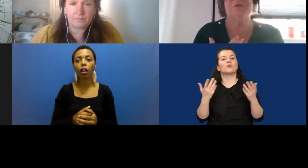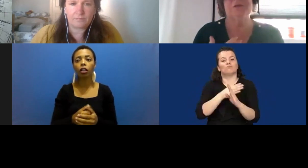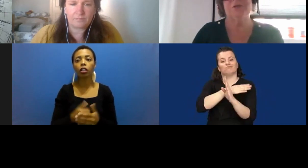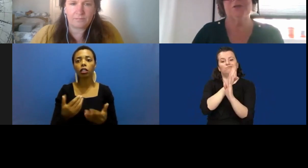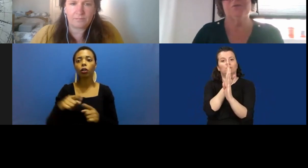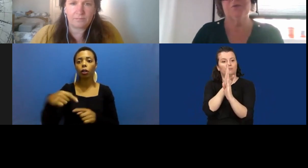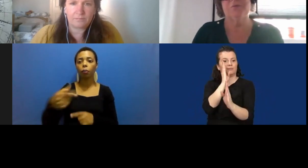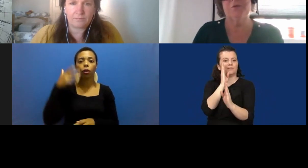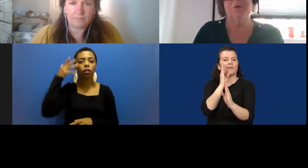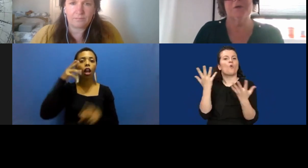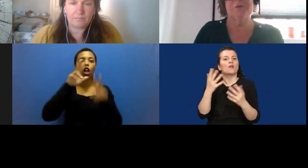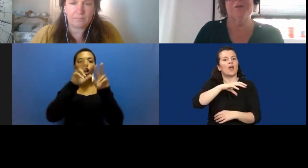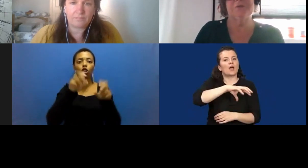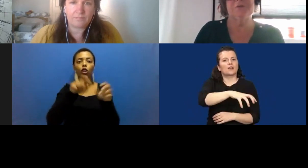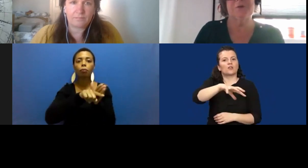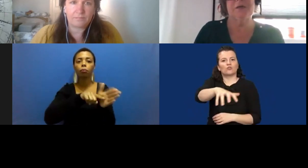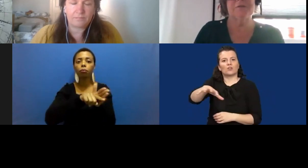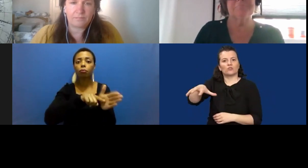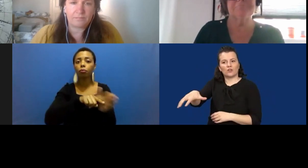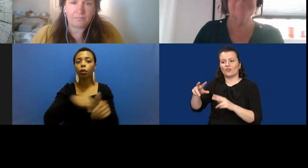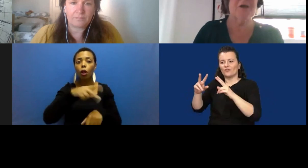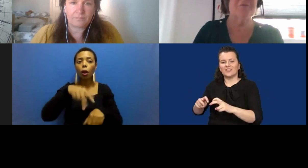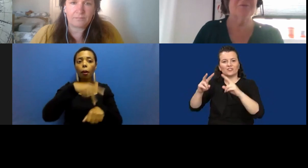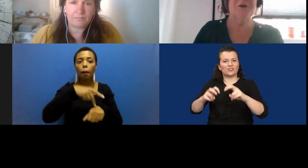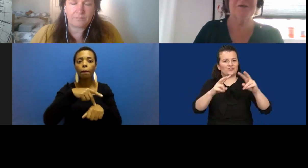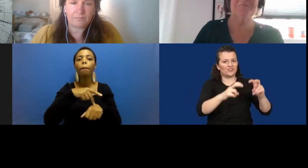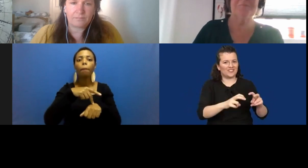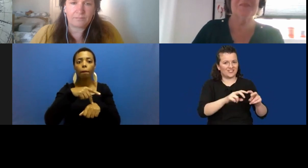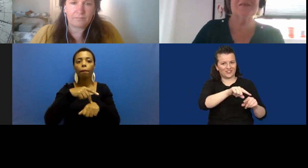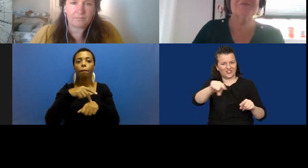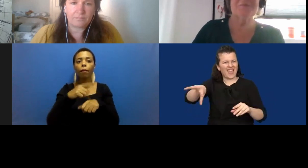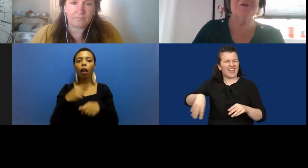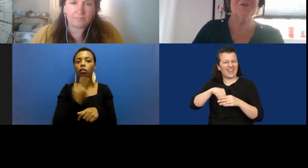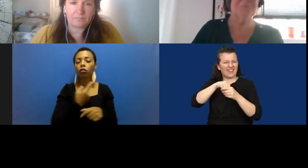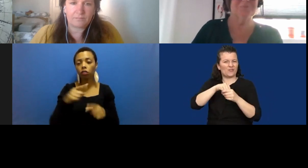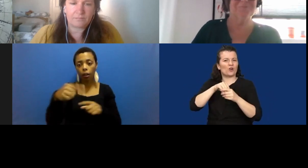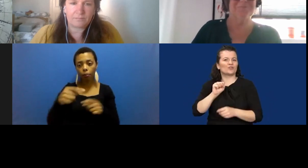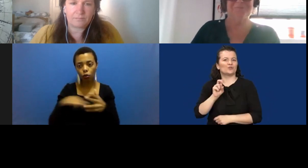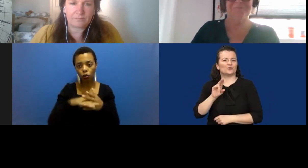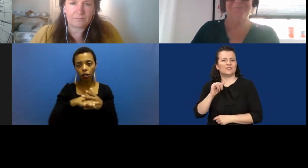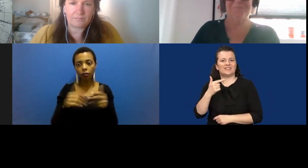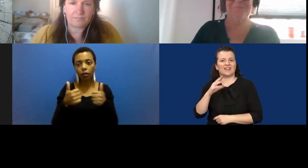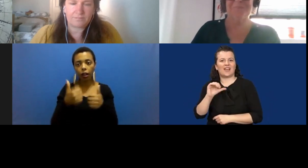country researchers for the work that we did for Suitcase after the break. Thanks very much.